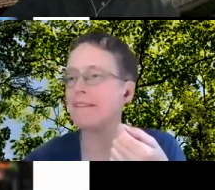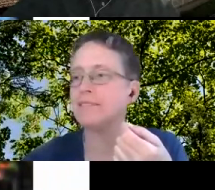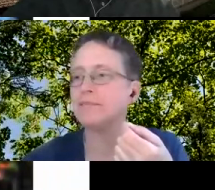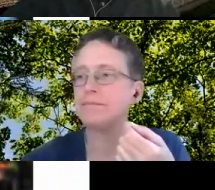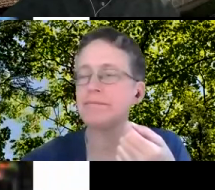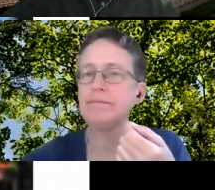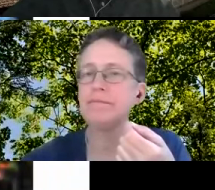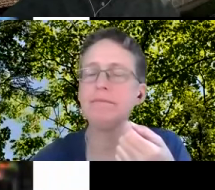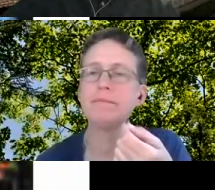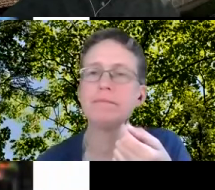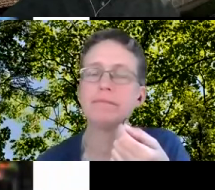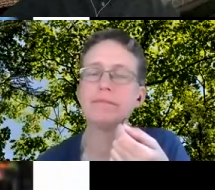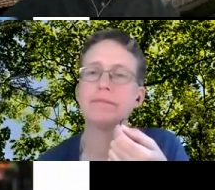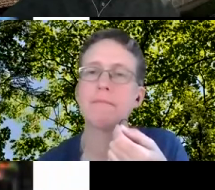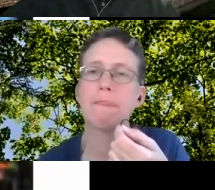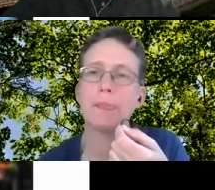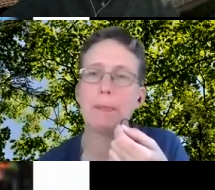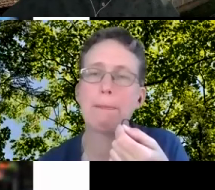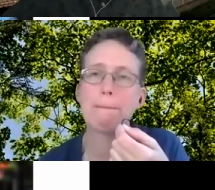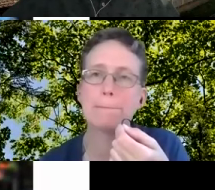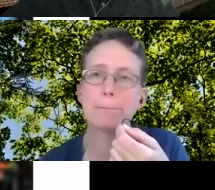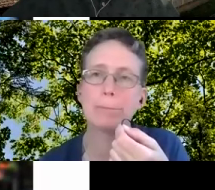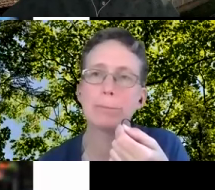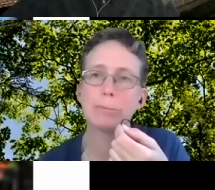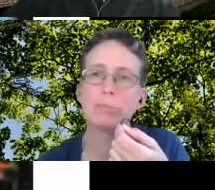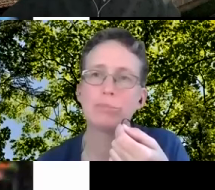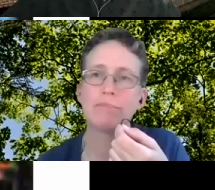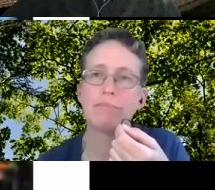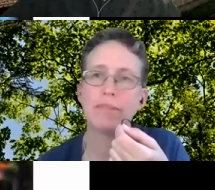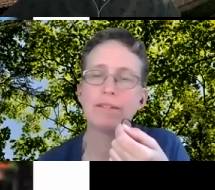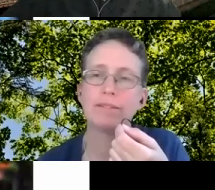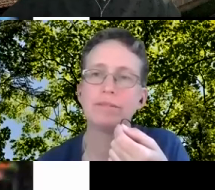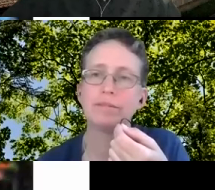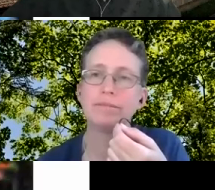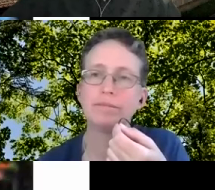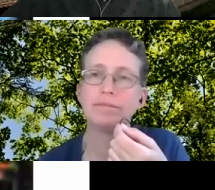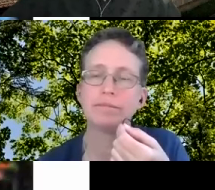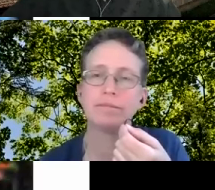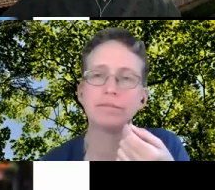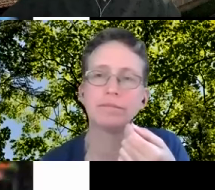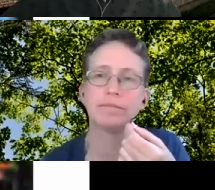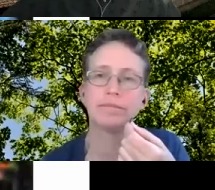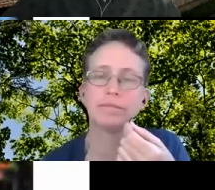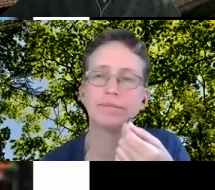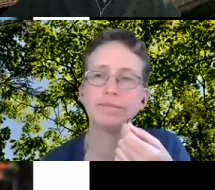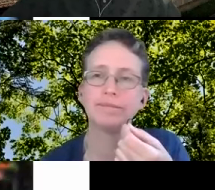of cities around the world really are taking in this. So with that,